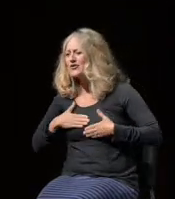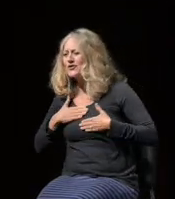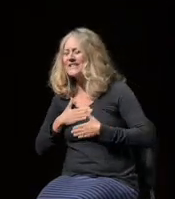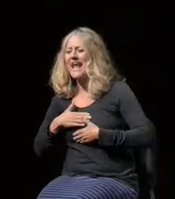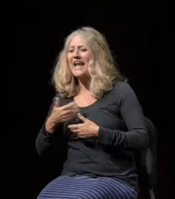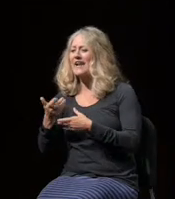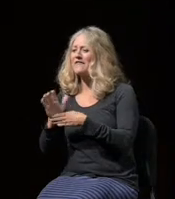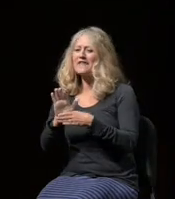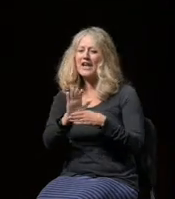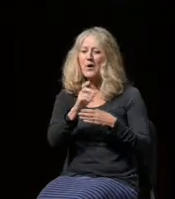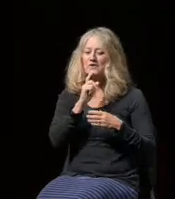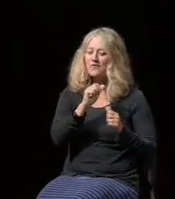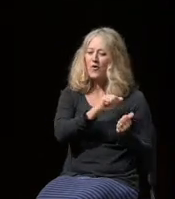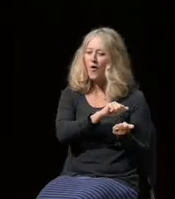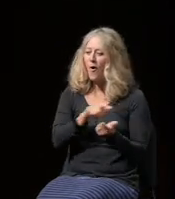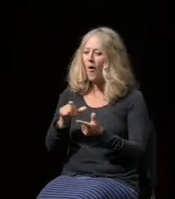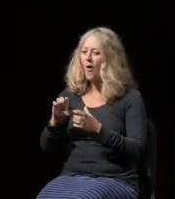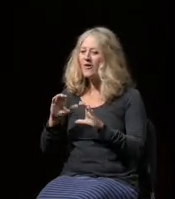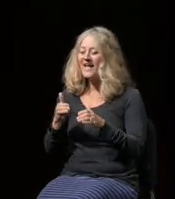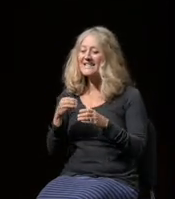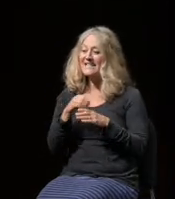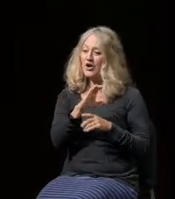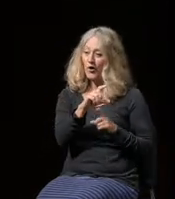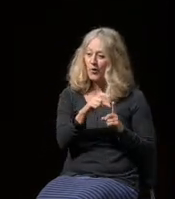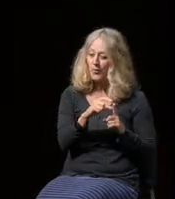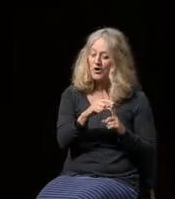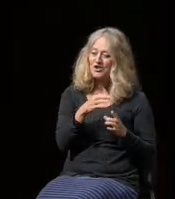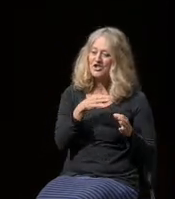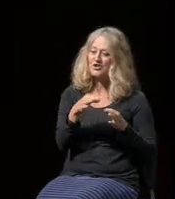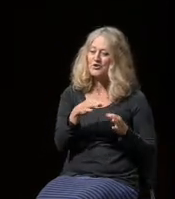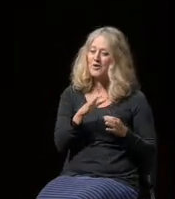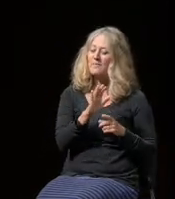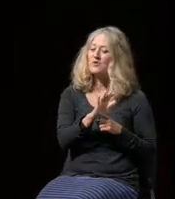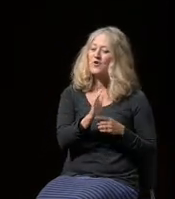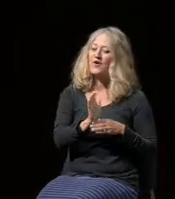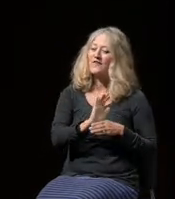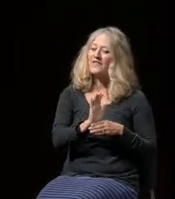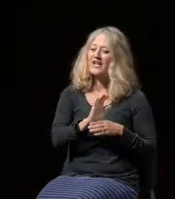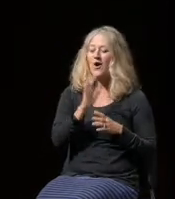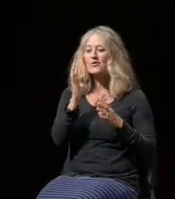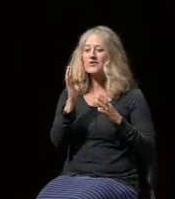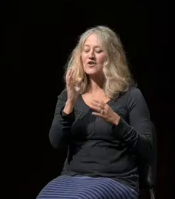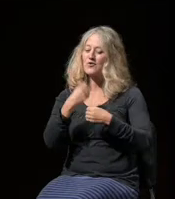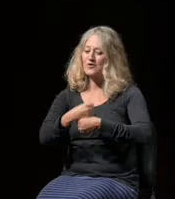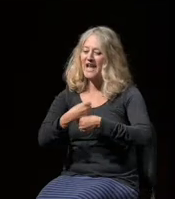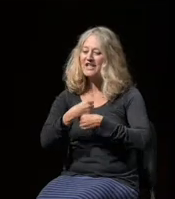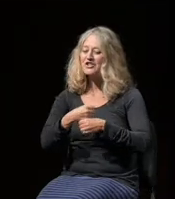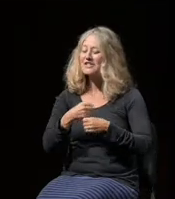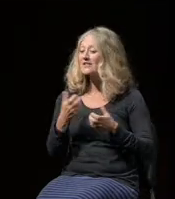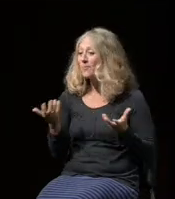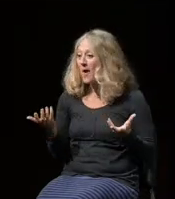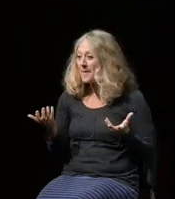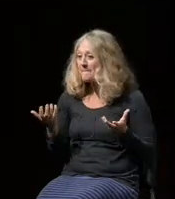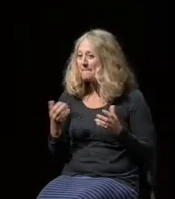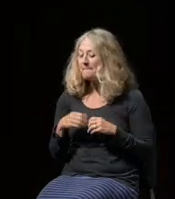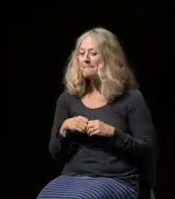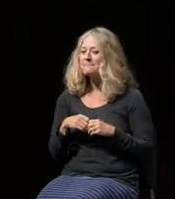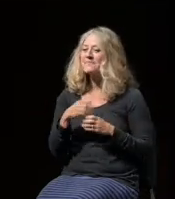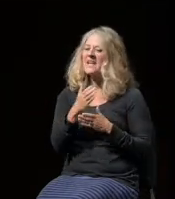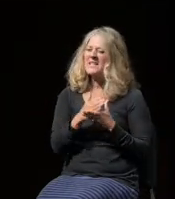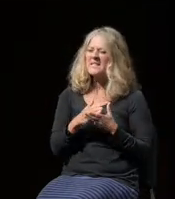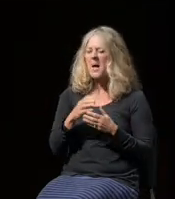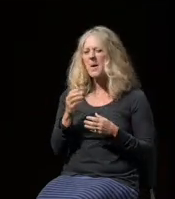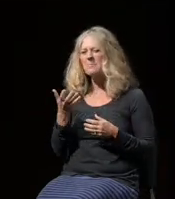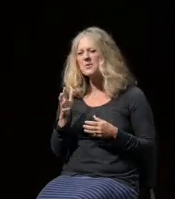class. In her own words, she describes her video creations as, quote, some sort